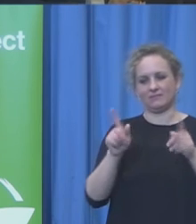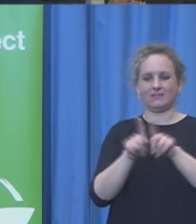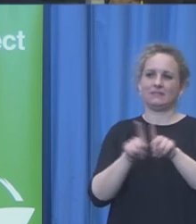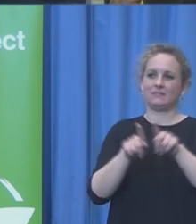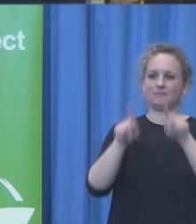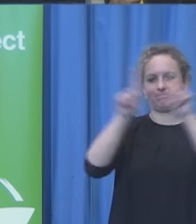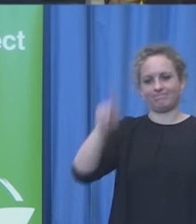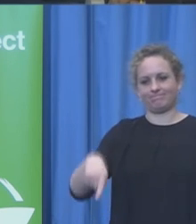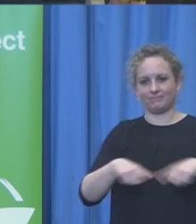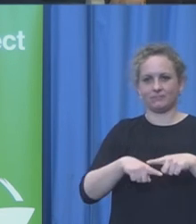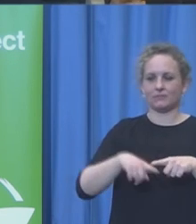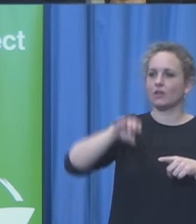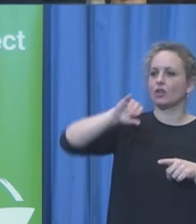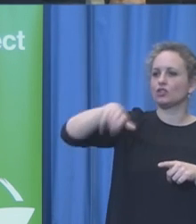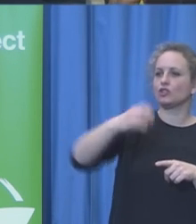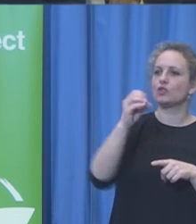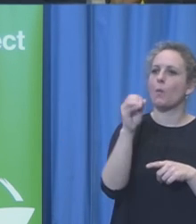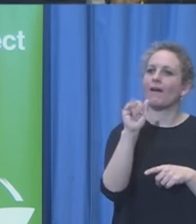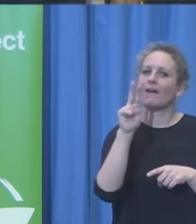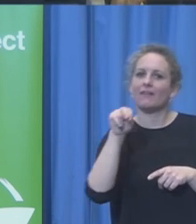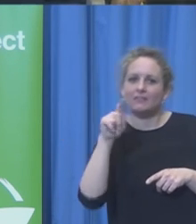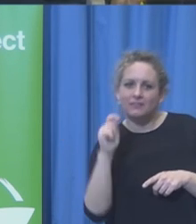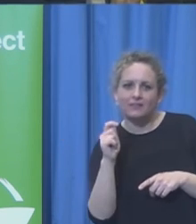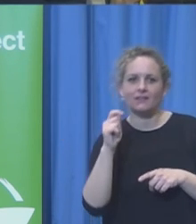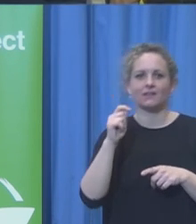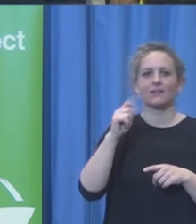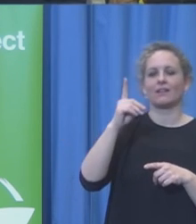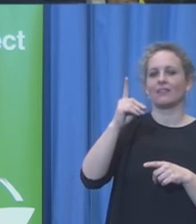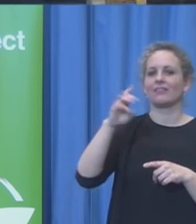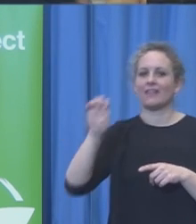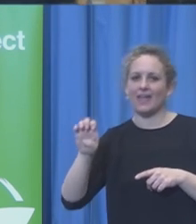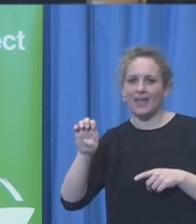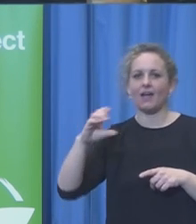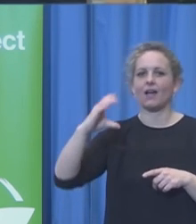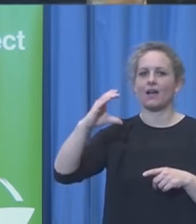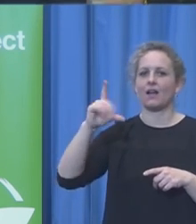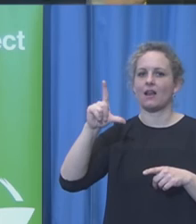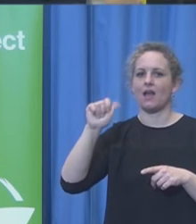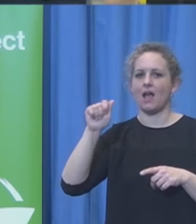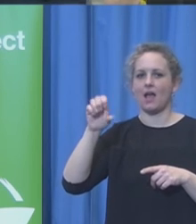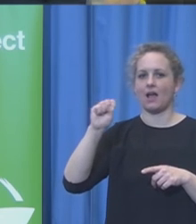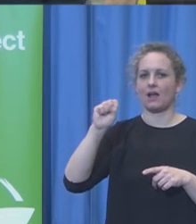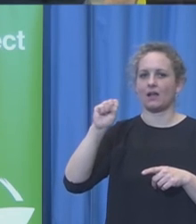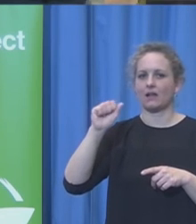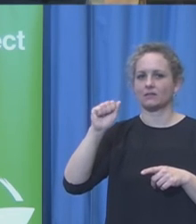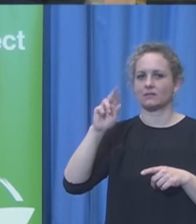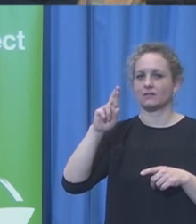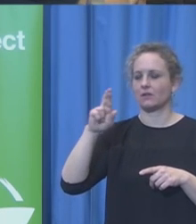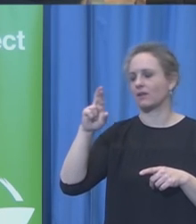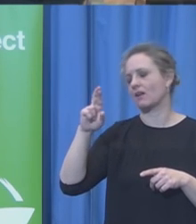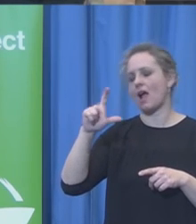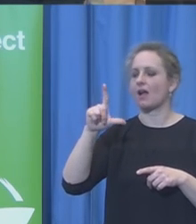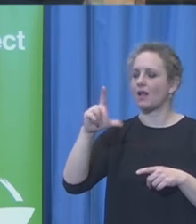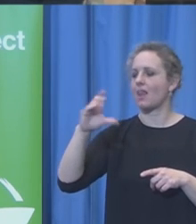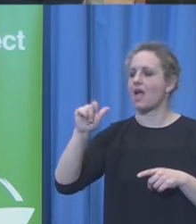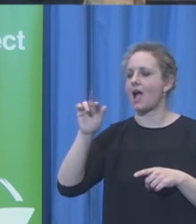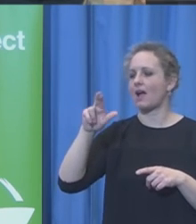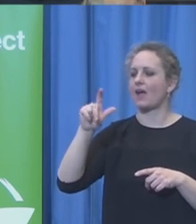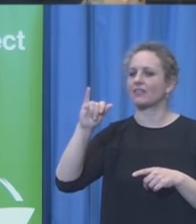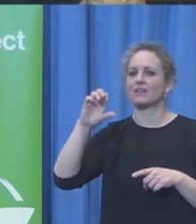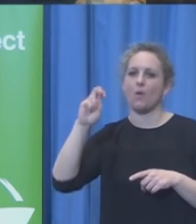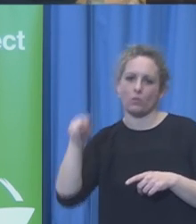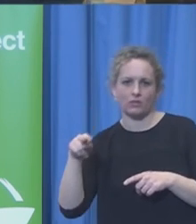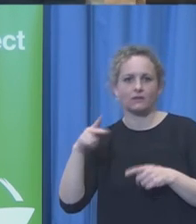the adoption of the Accessibility Act, is a priority for 2017. So there is really an objective to